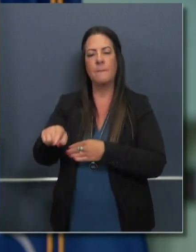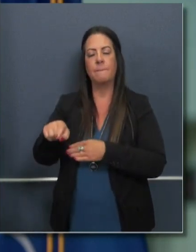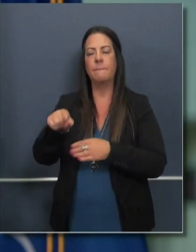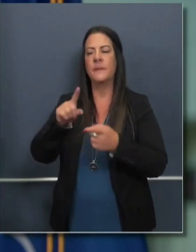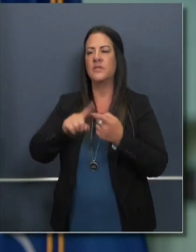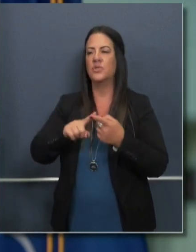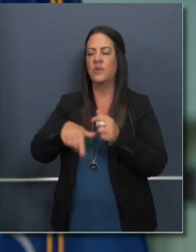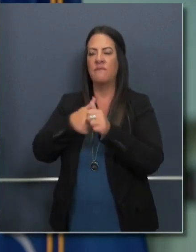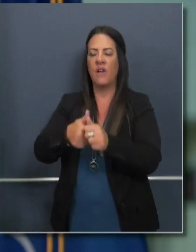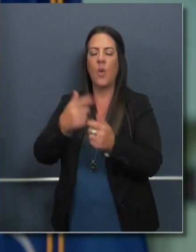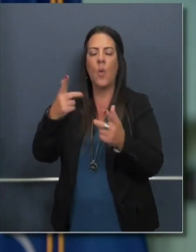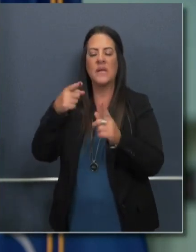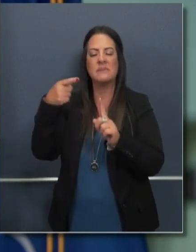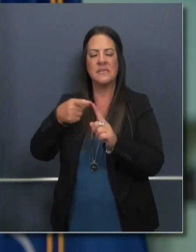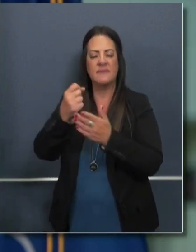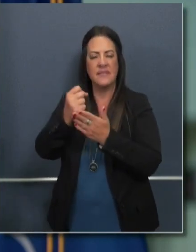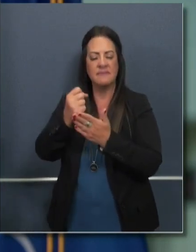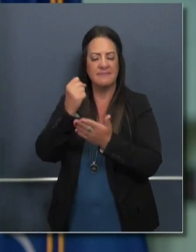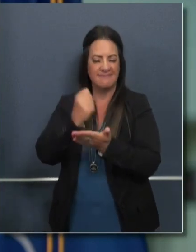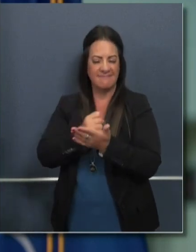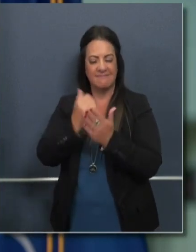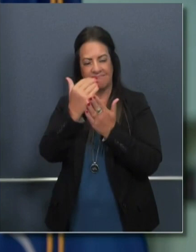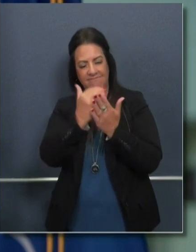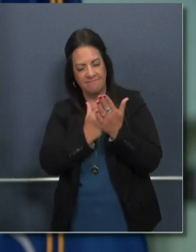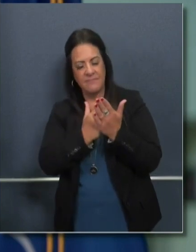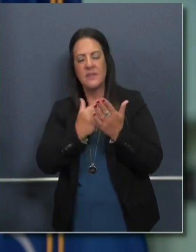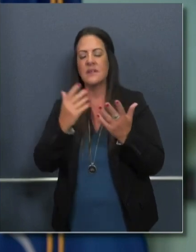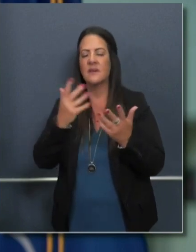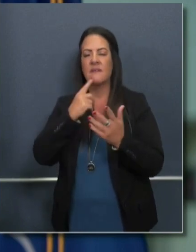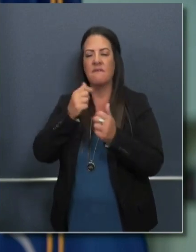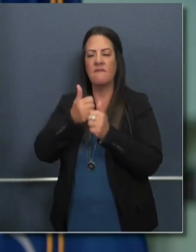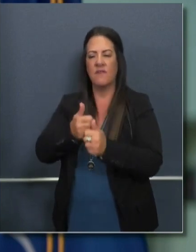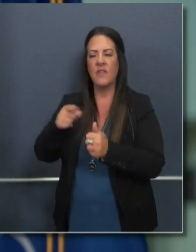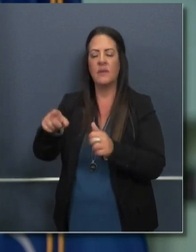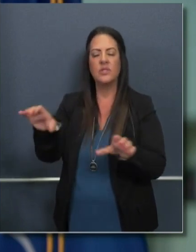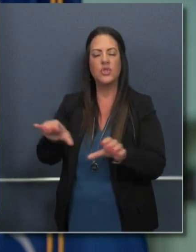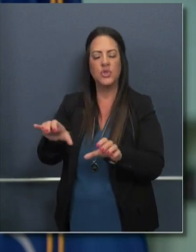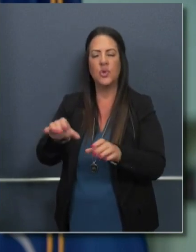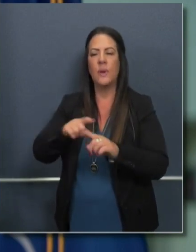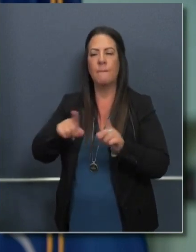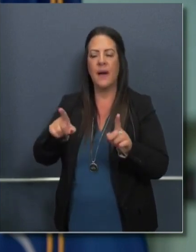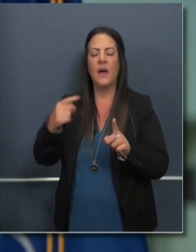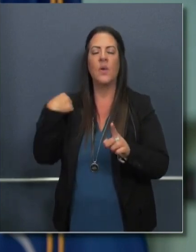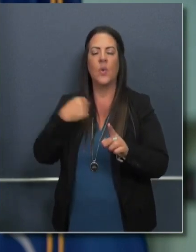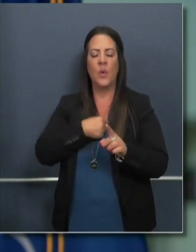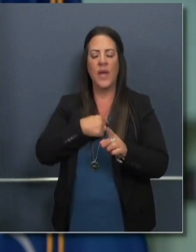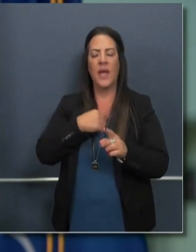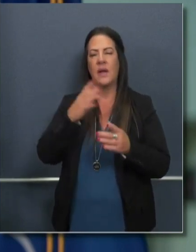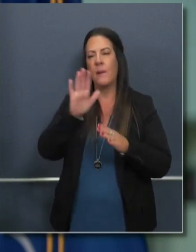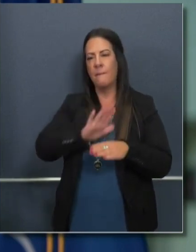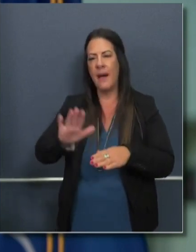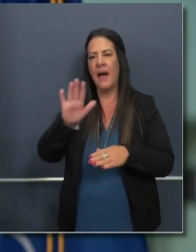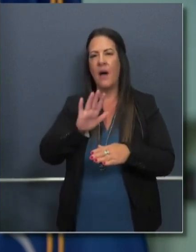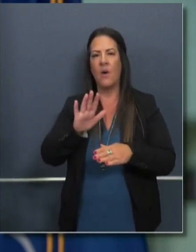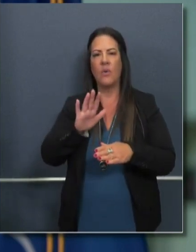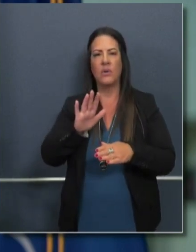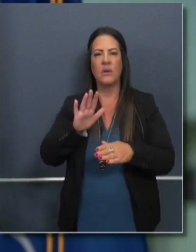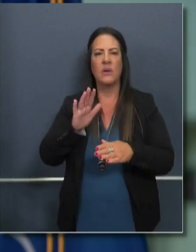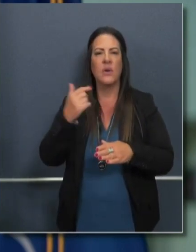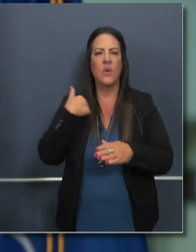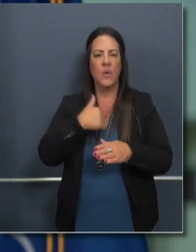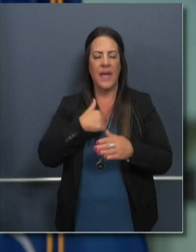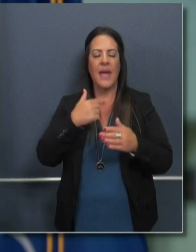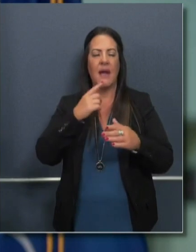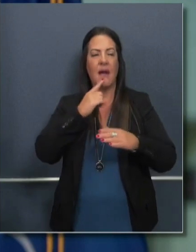that are very familiar in other parts of the state. And so that's the framework. We're at 8% roughly of our capacity on our surge